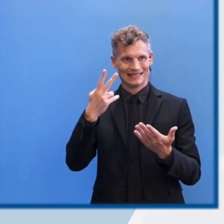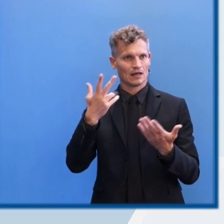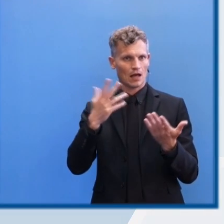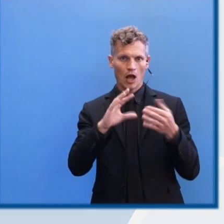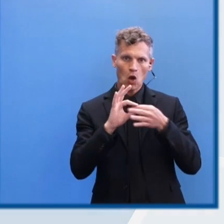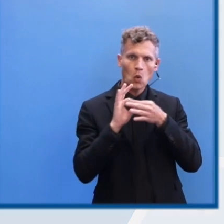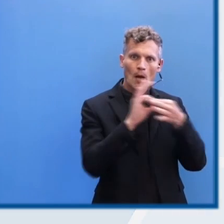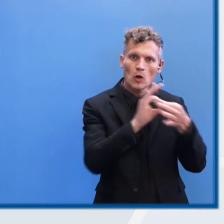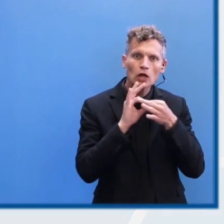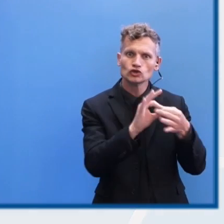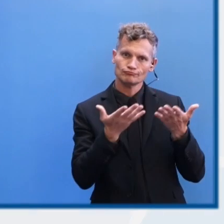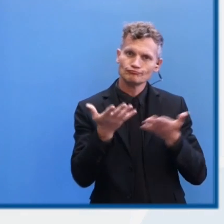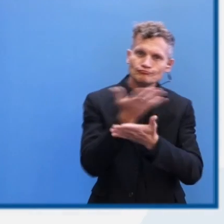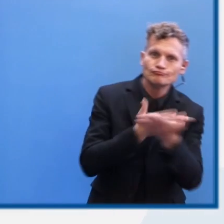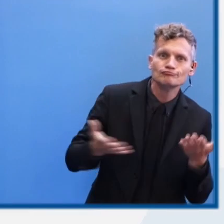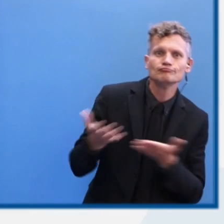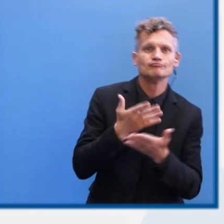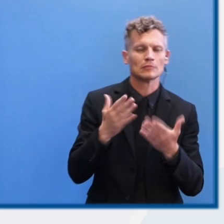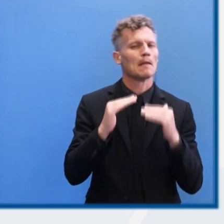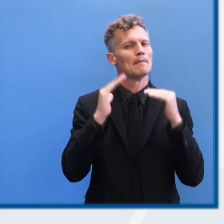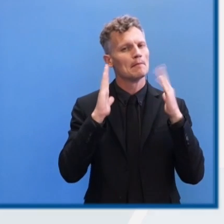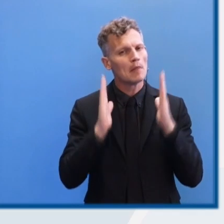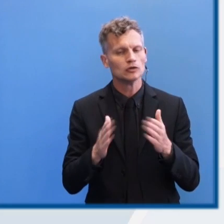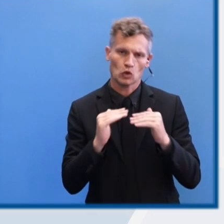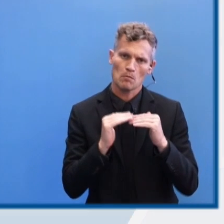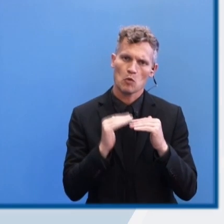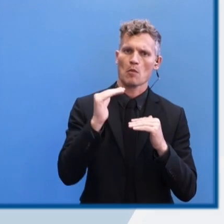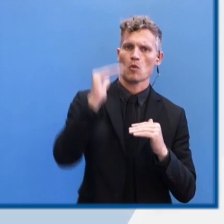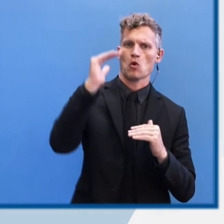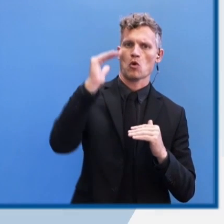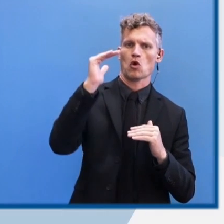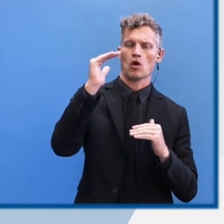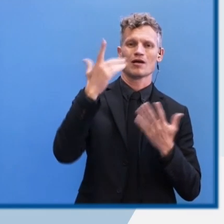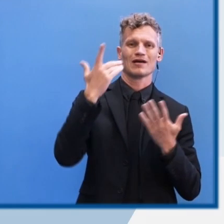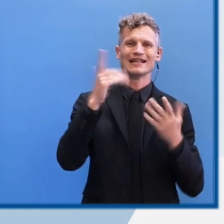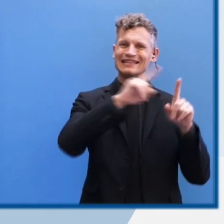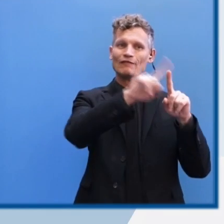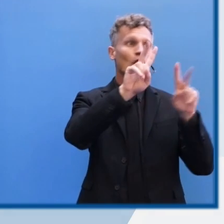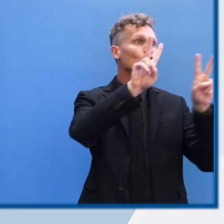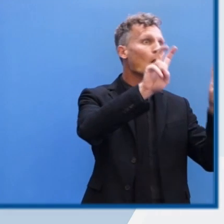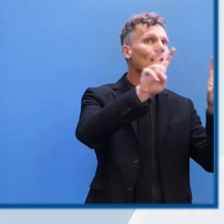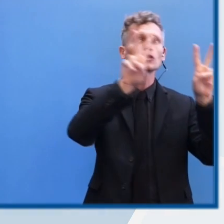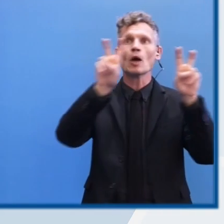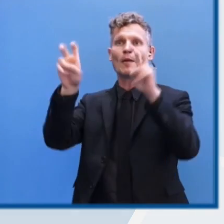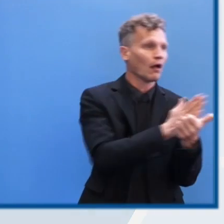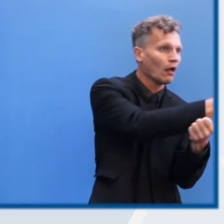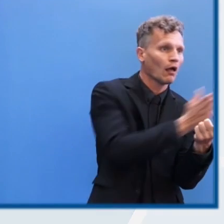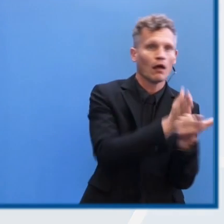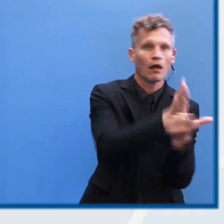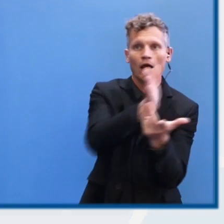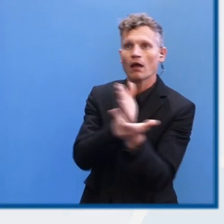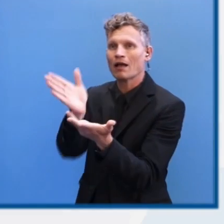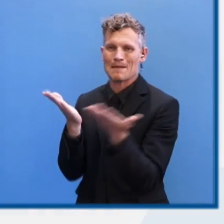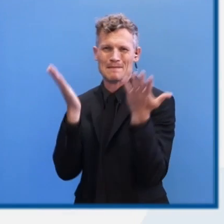effort, but more integration of the disciplines is necessary. Formal decisions from governments